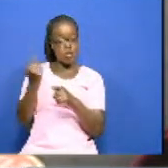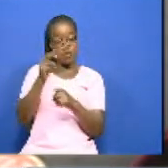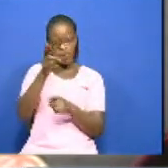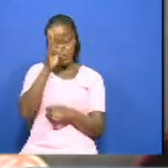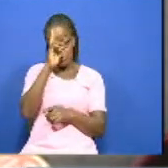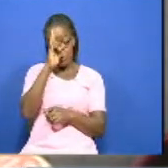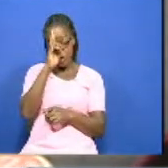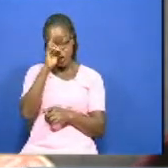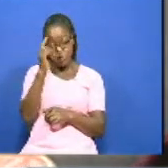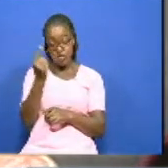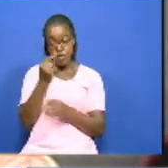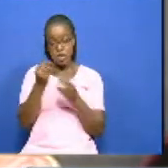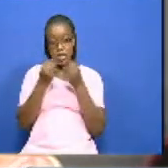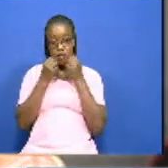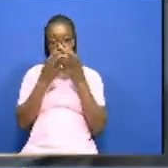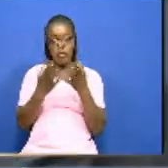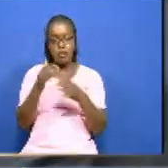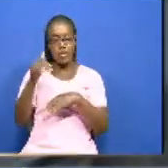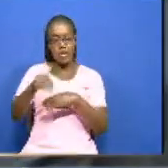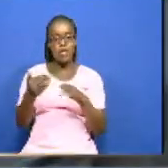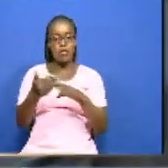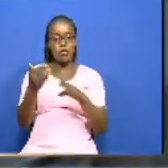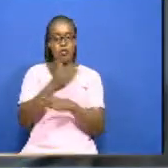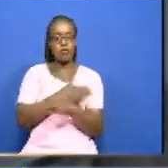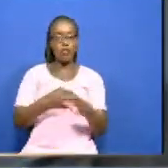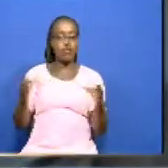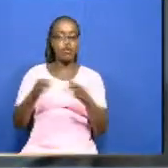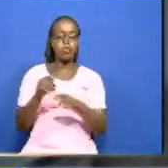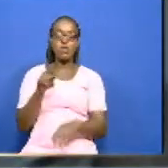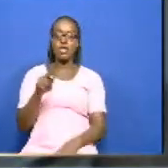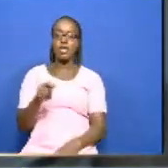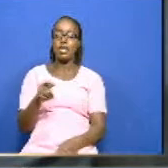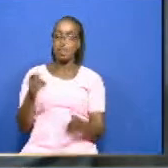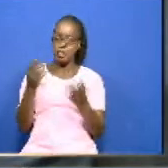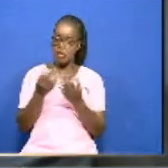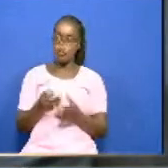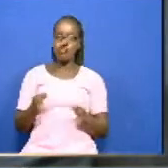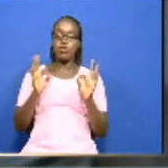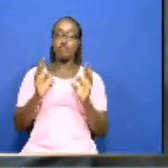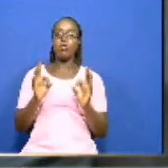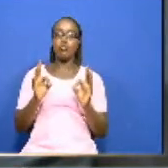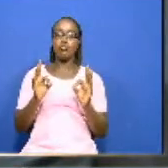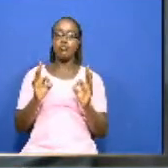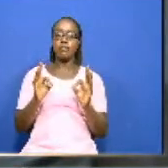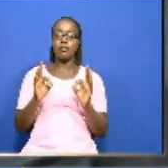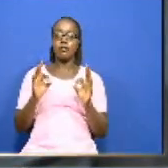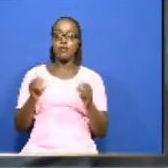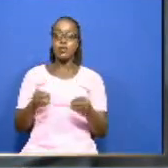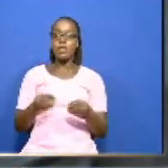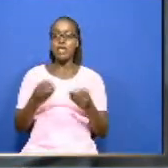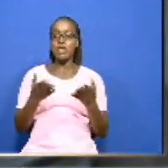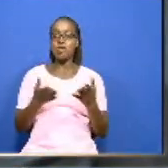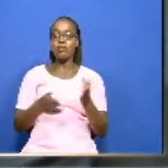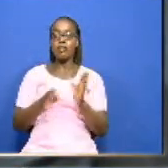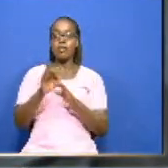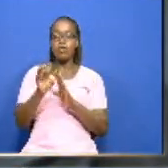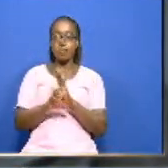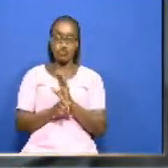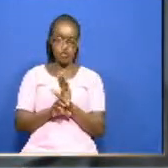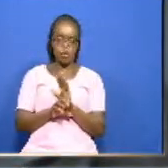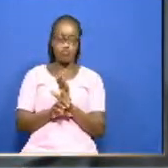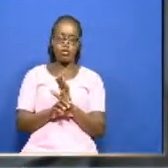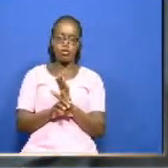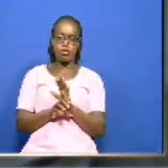that need to be informed prior to the gathering. These are liberties guaranteed in our